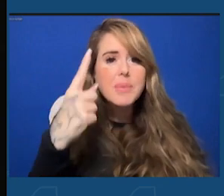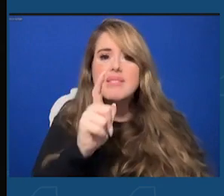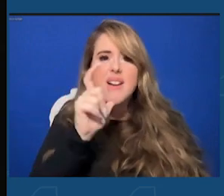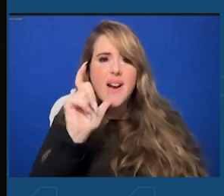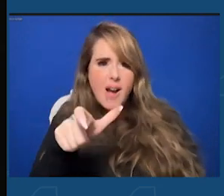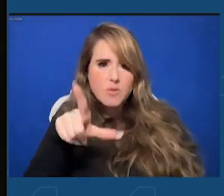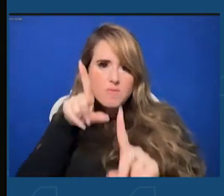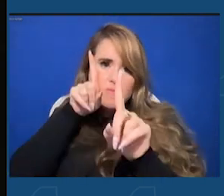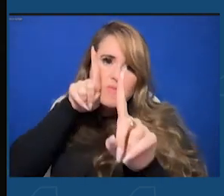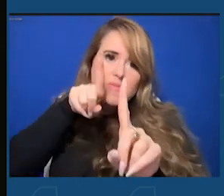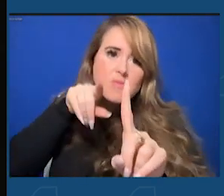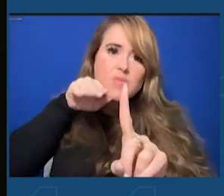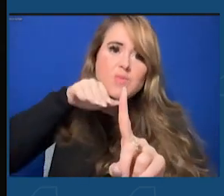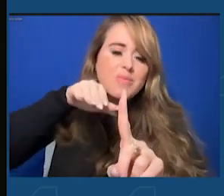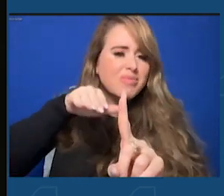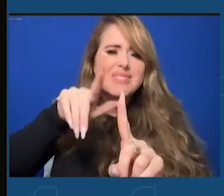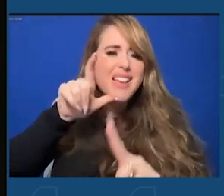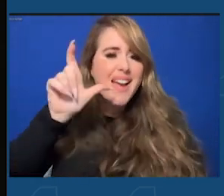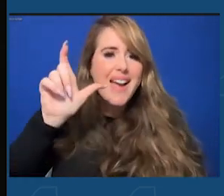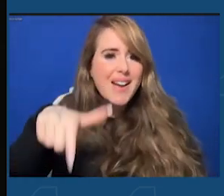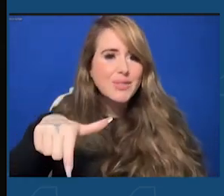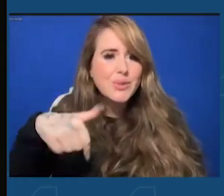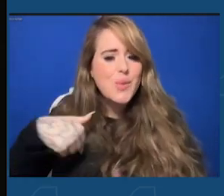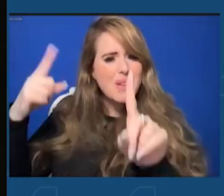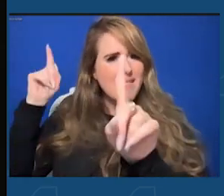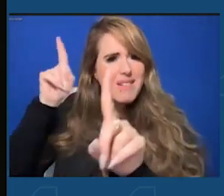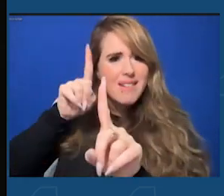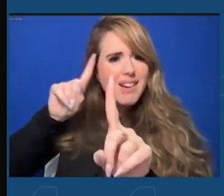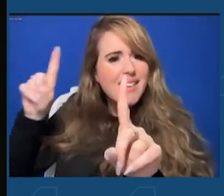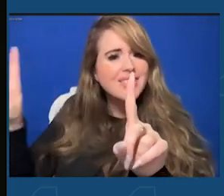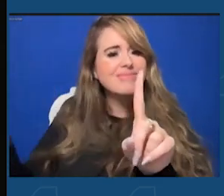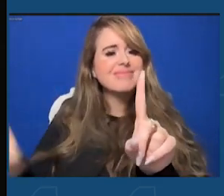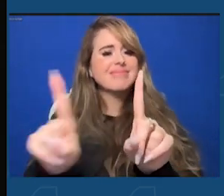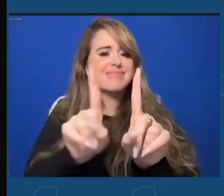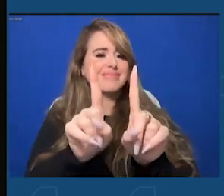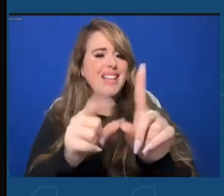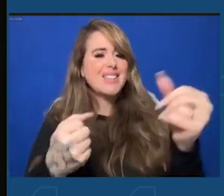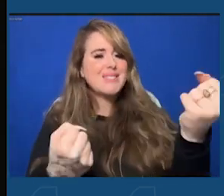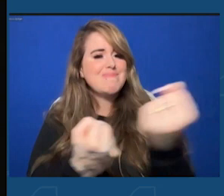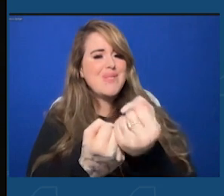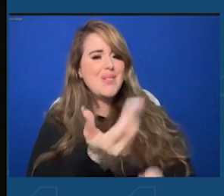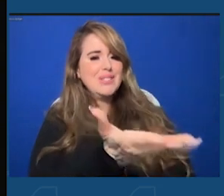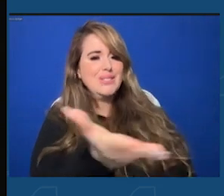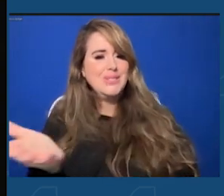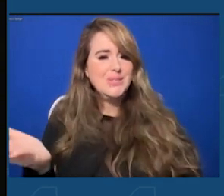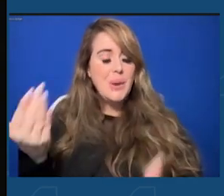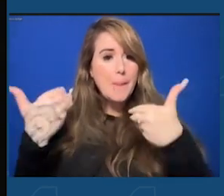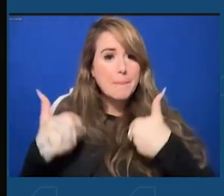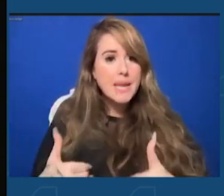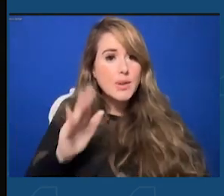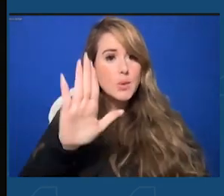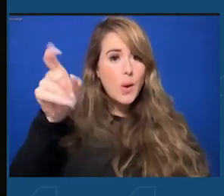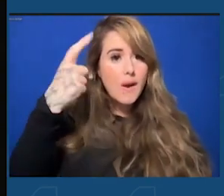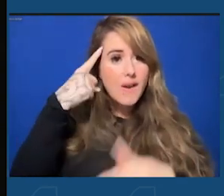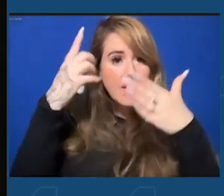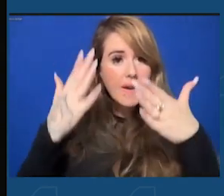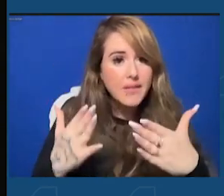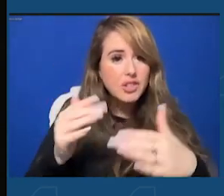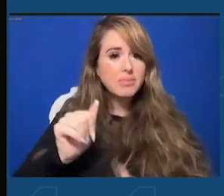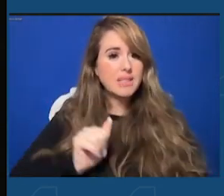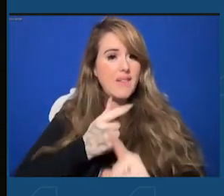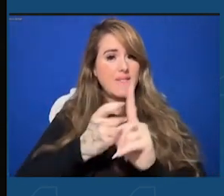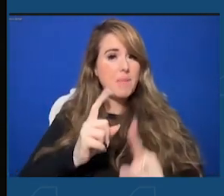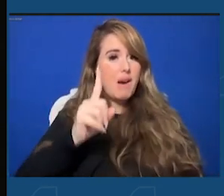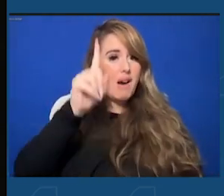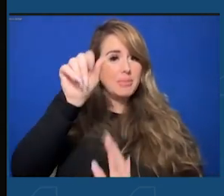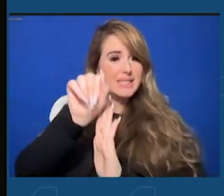back, it should be on your side. And that is my commitment to you as your governor. As an upstater, went to school